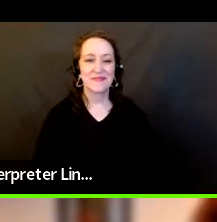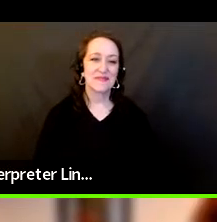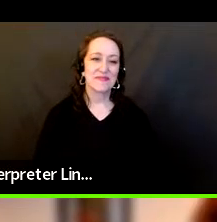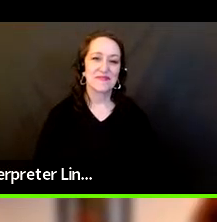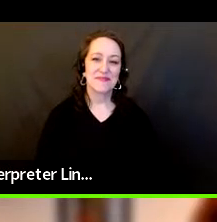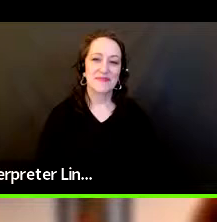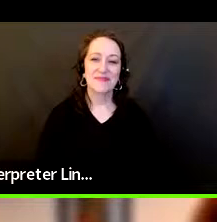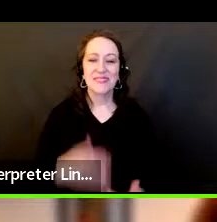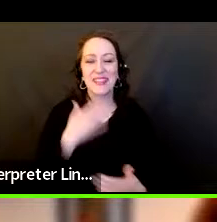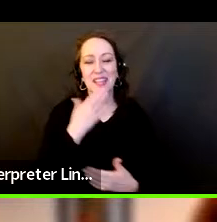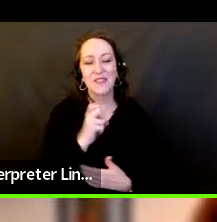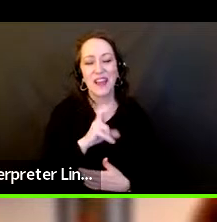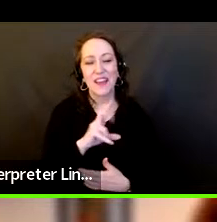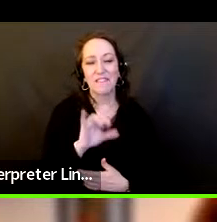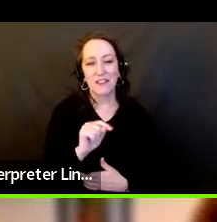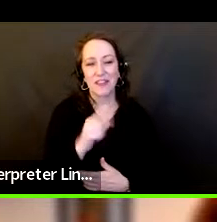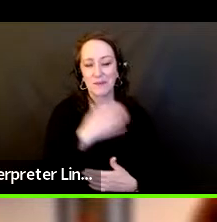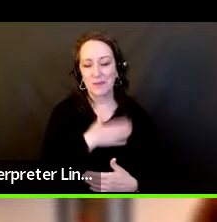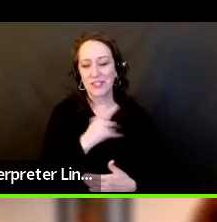Thank you, Everett. Appreciate that.